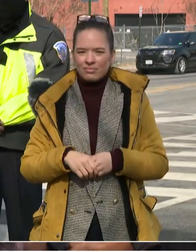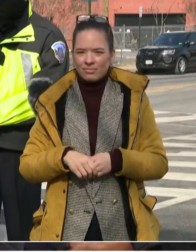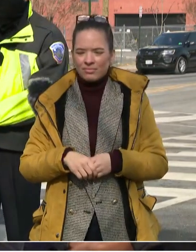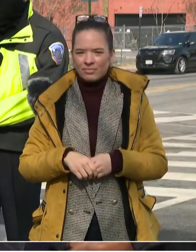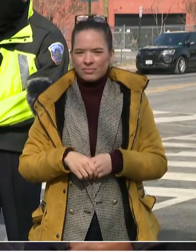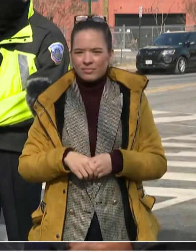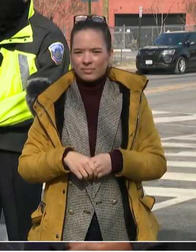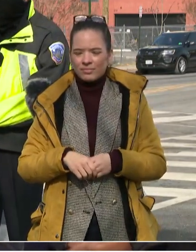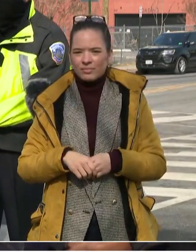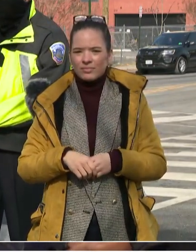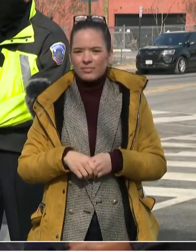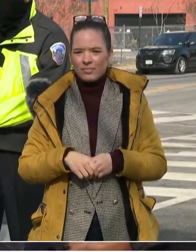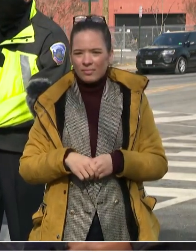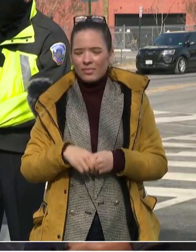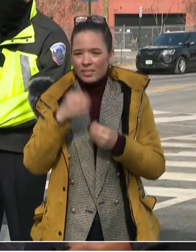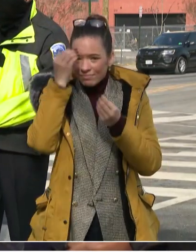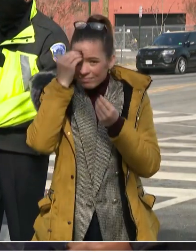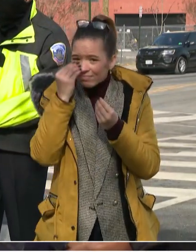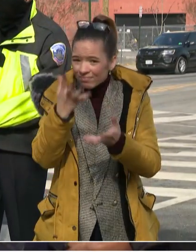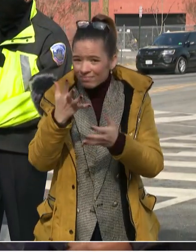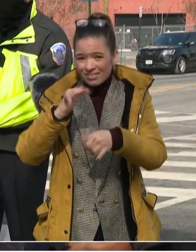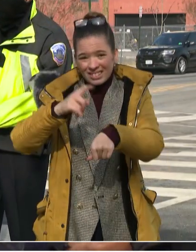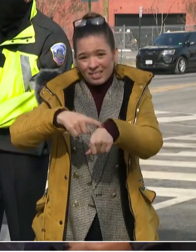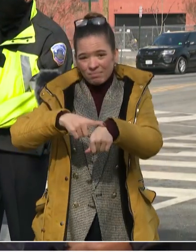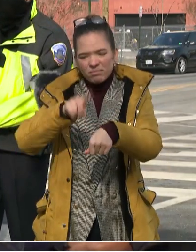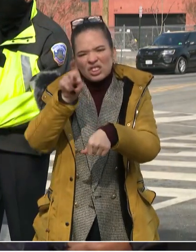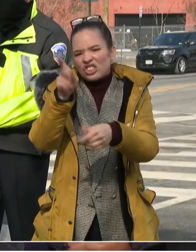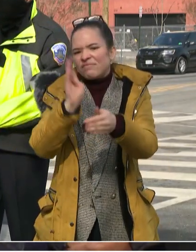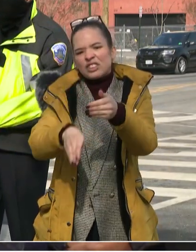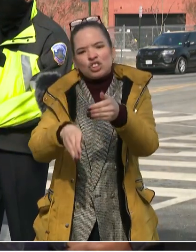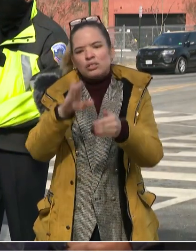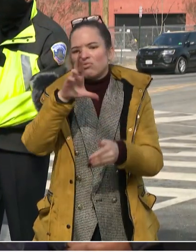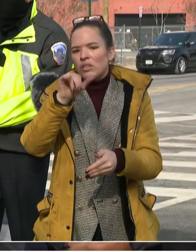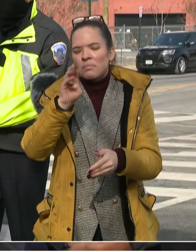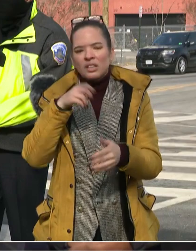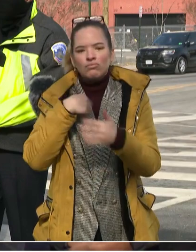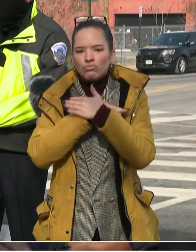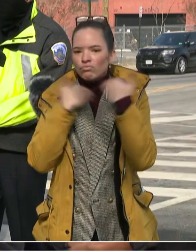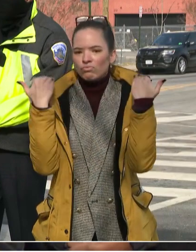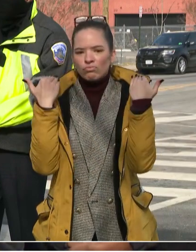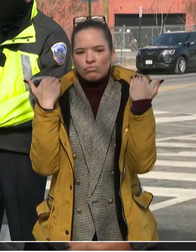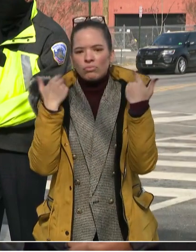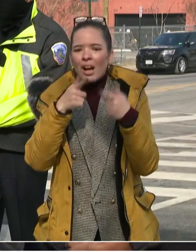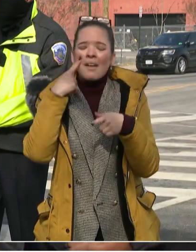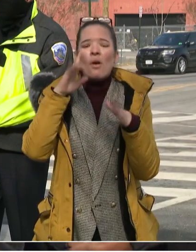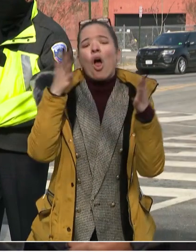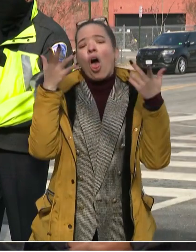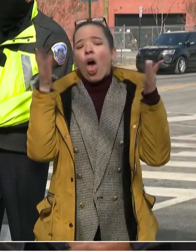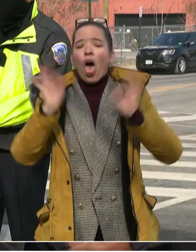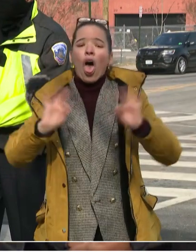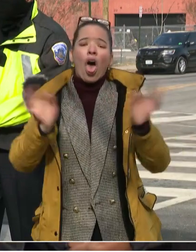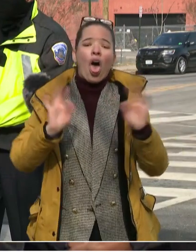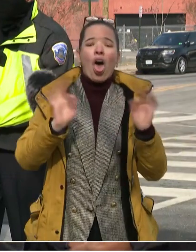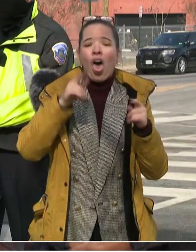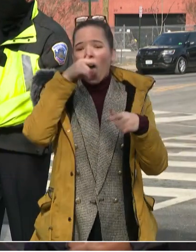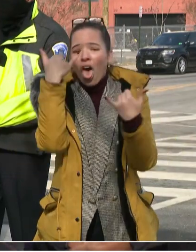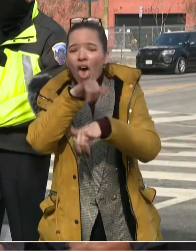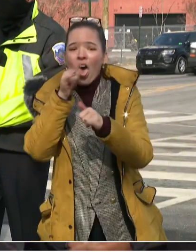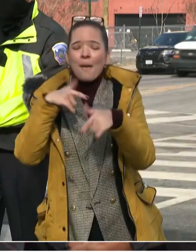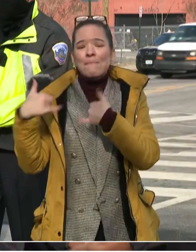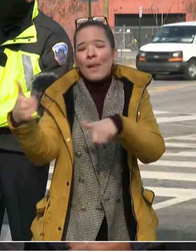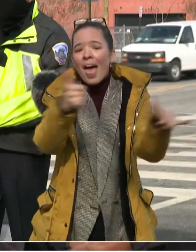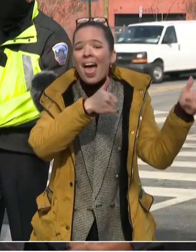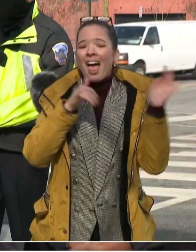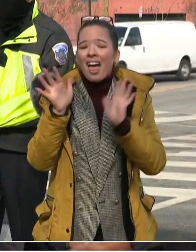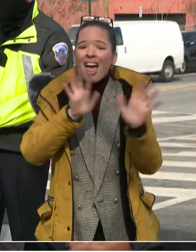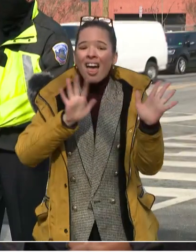tell you something. Playtime is over. This is not a video game. This is not a game where we're playing chicken and we're not going to figure